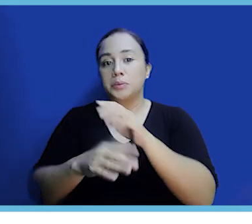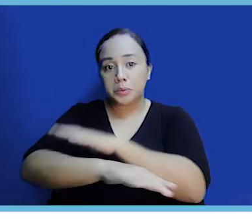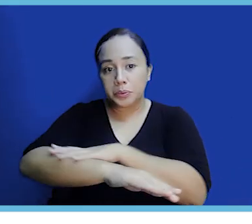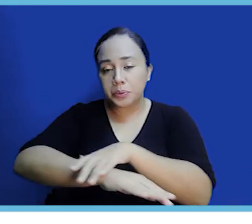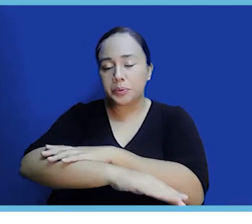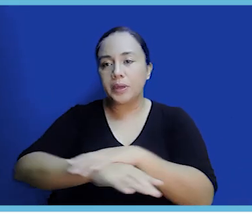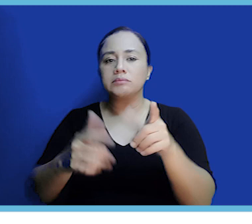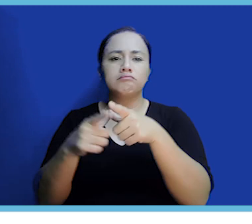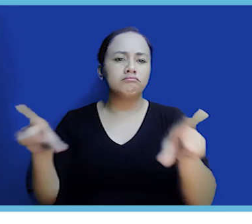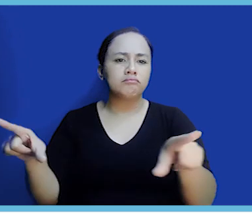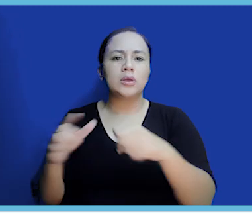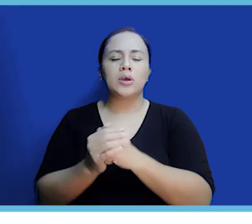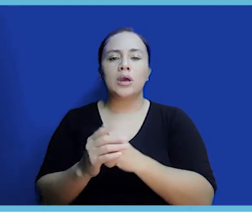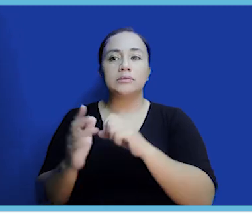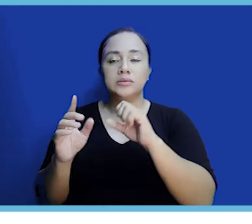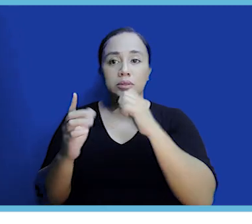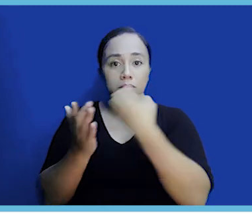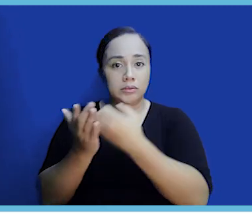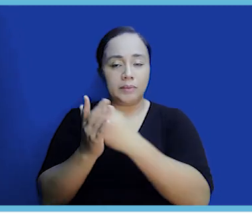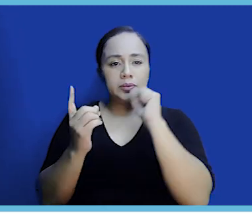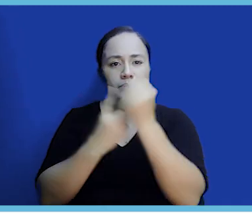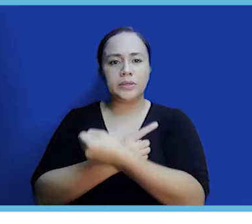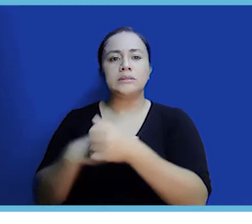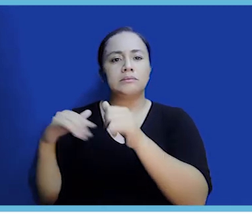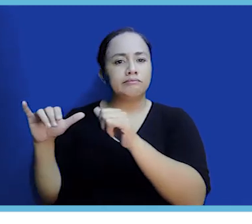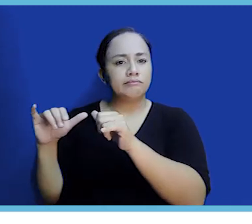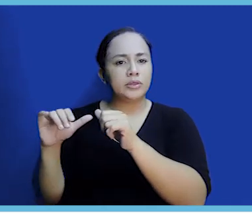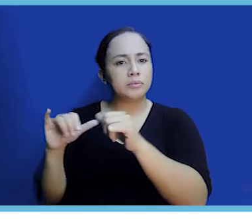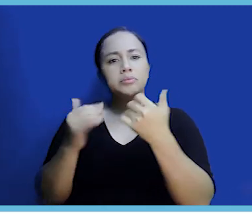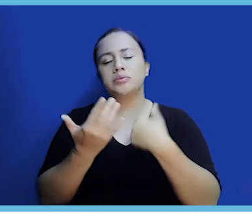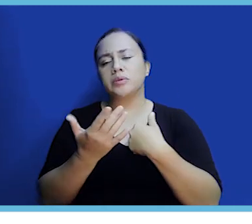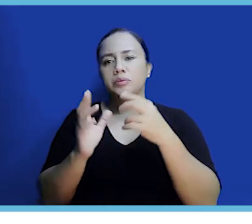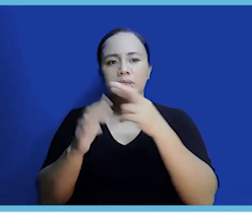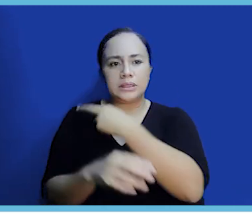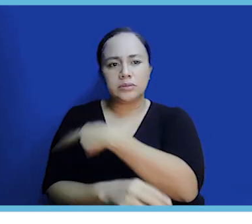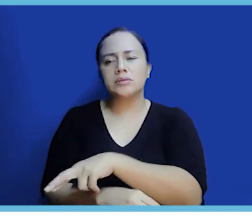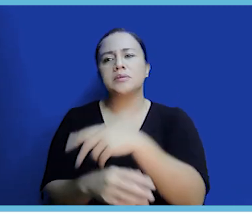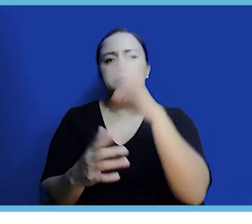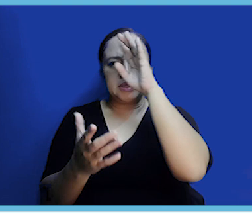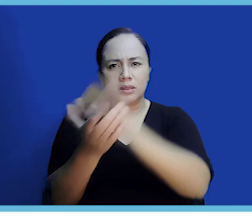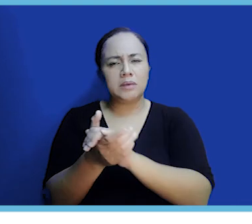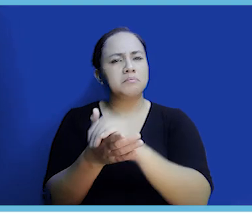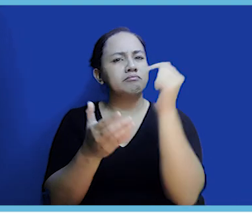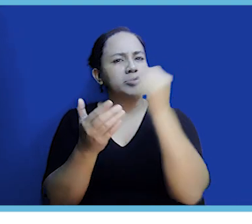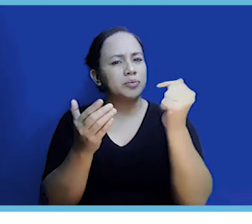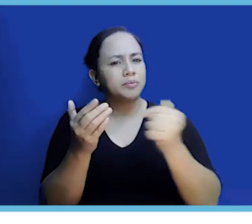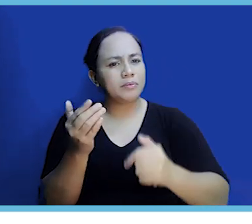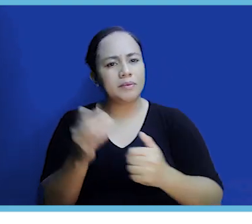age, race, language, socioeconomic status, size, religion, beliefs,